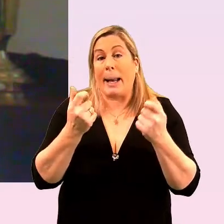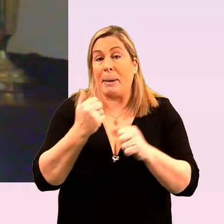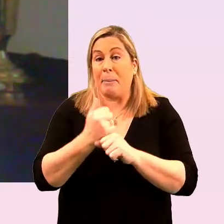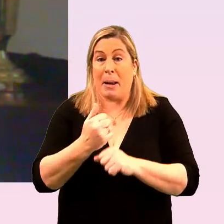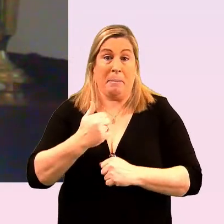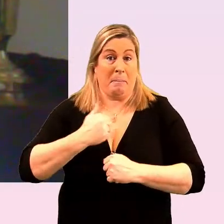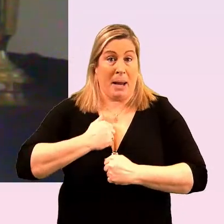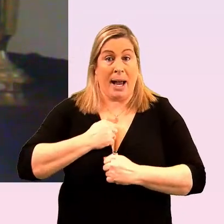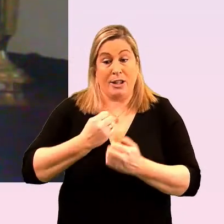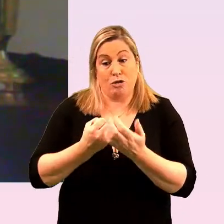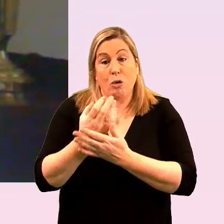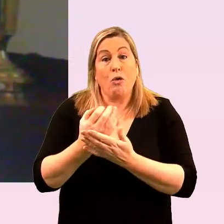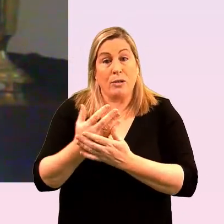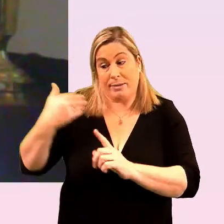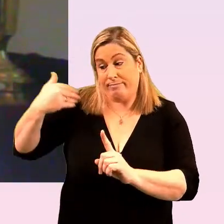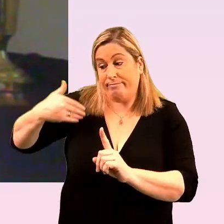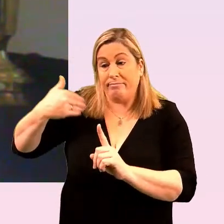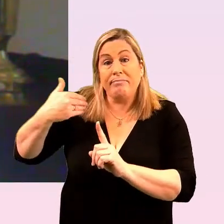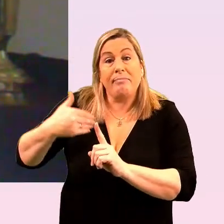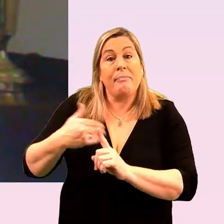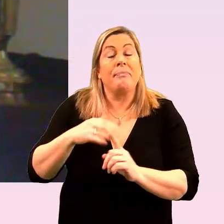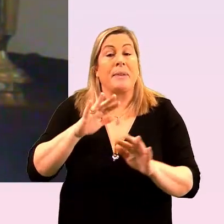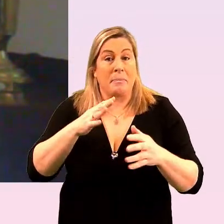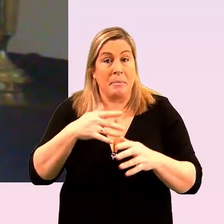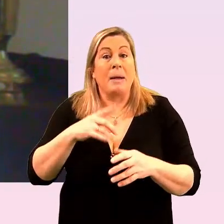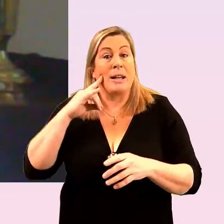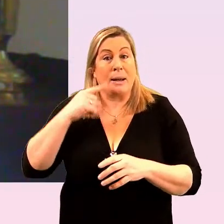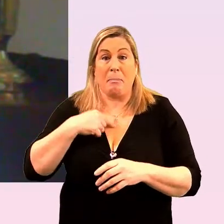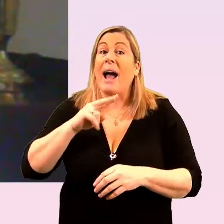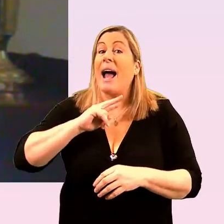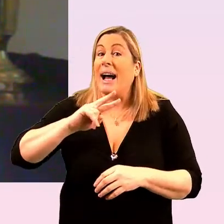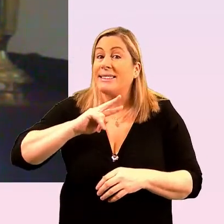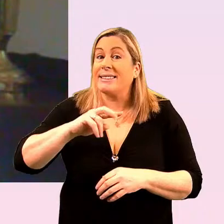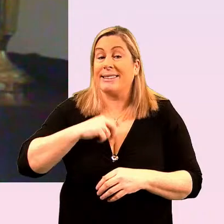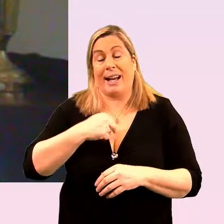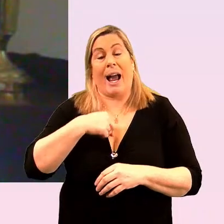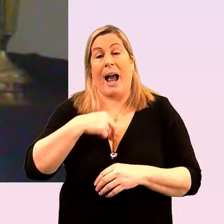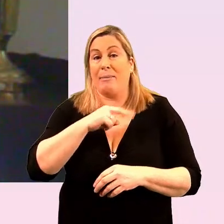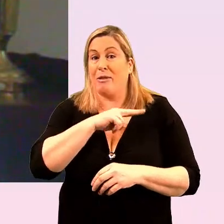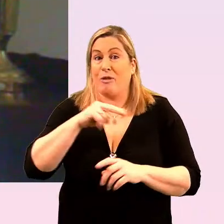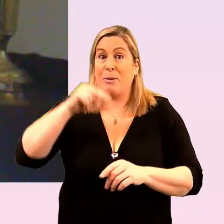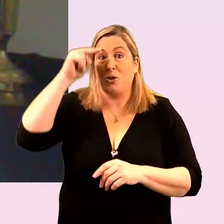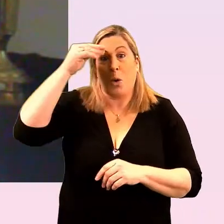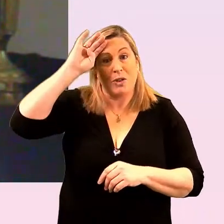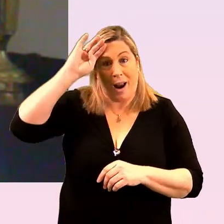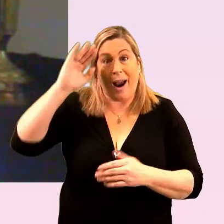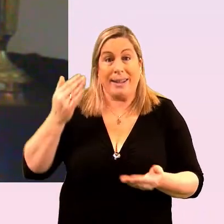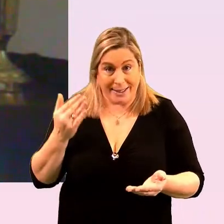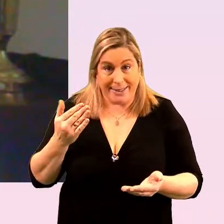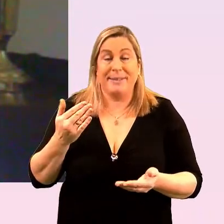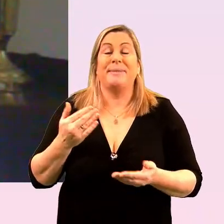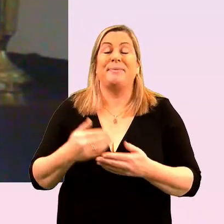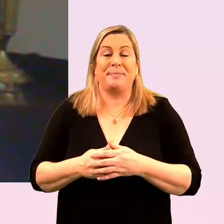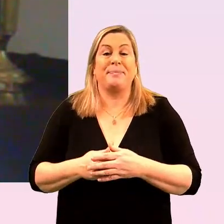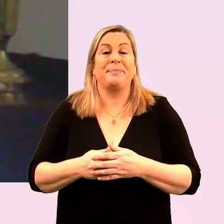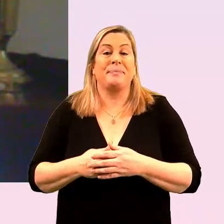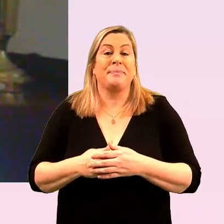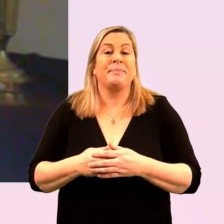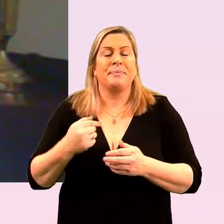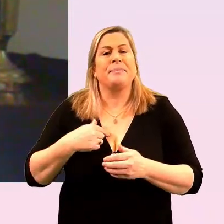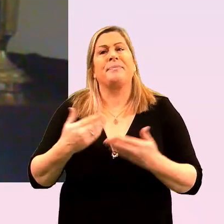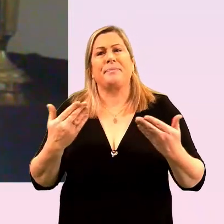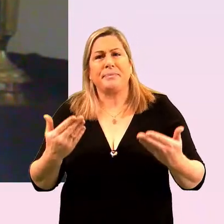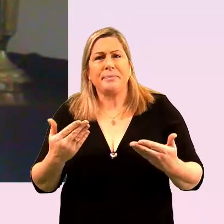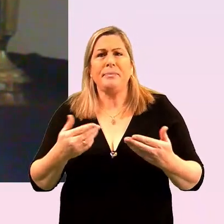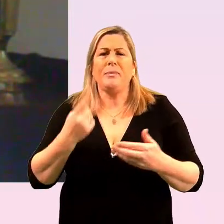own story. So, as you might hear from my accent, I'm originally from Northern Ireland, and I